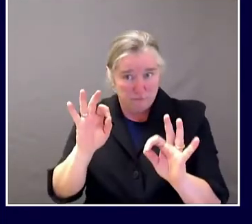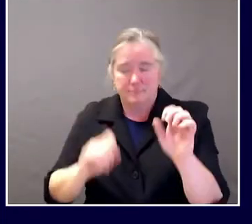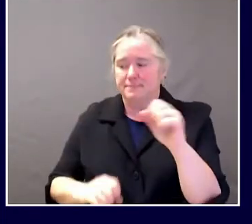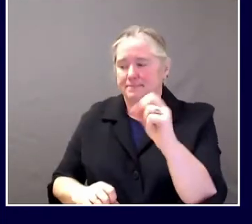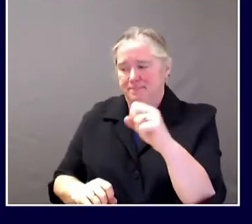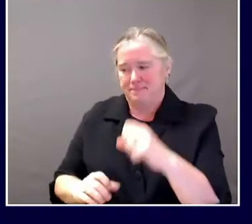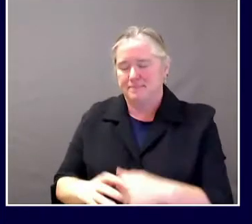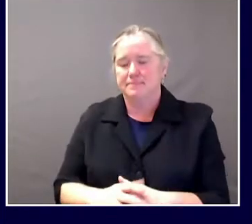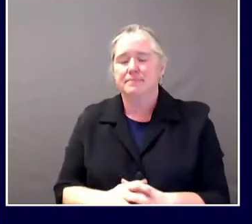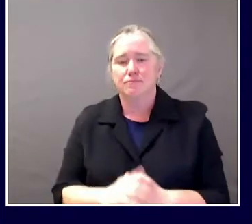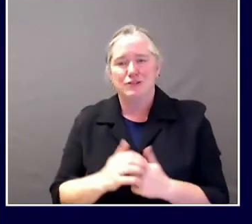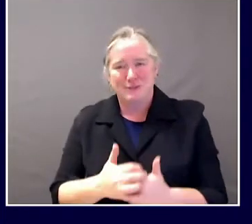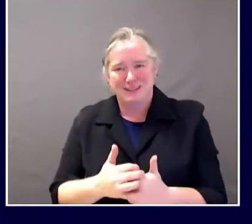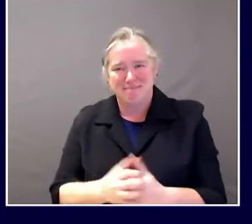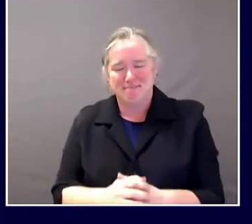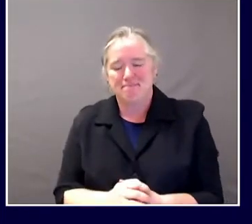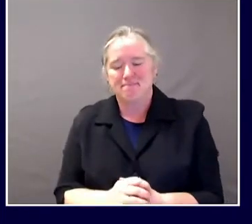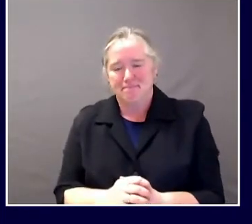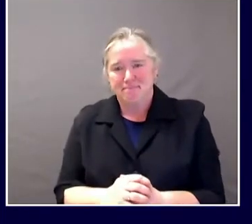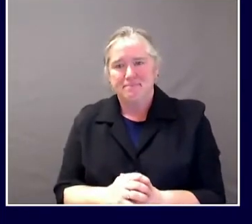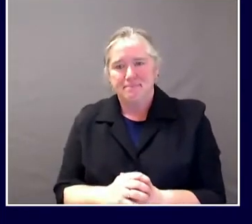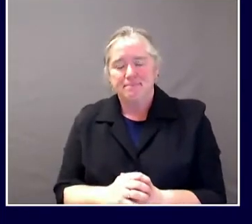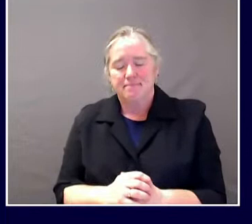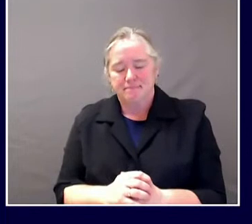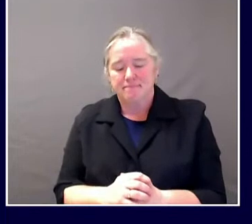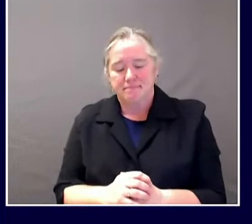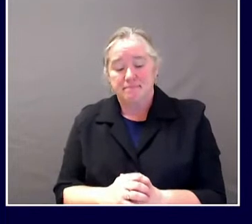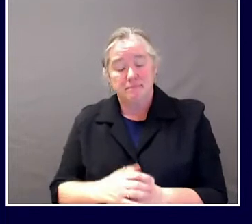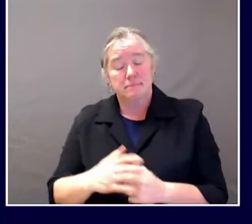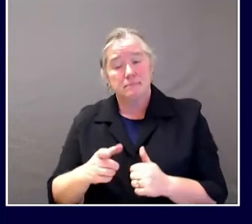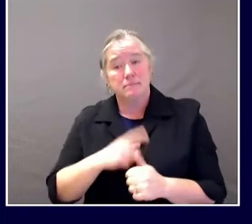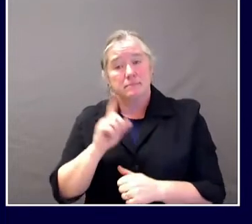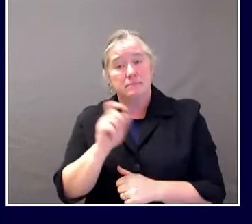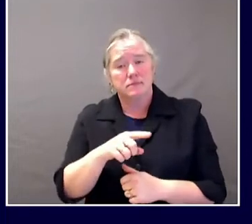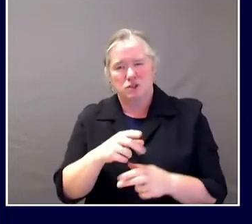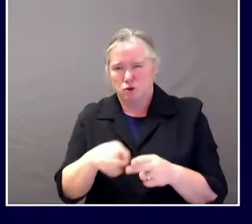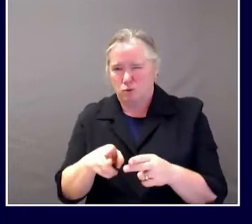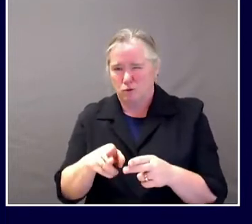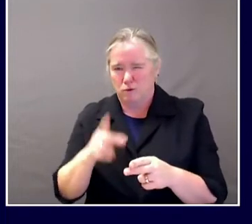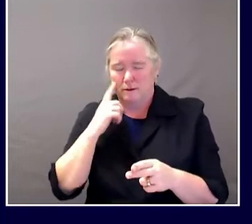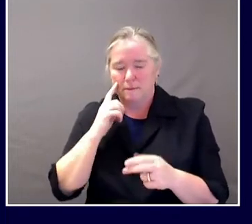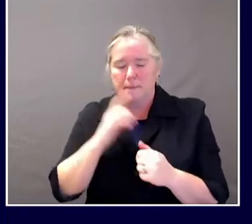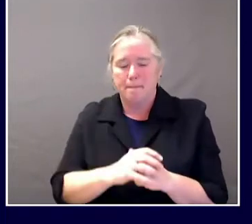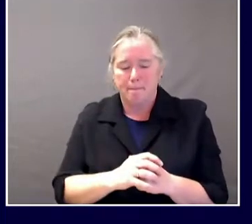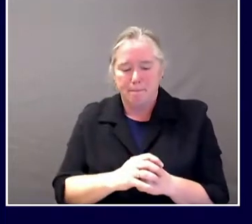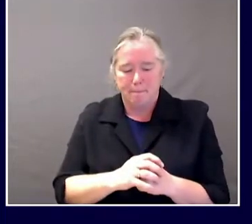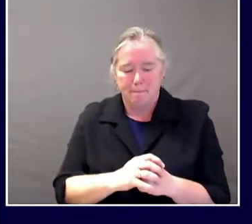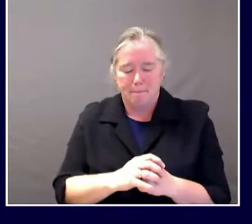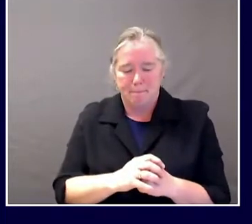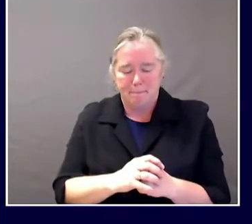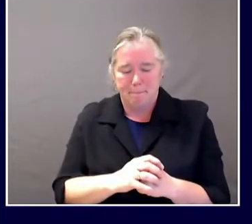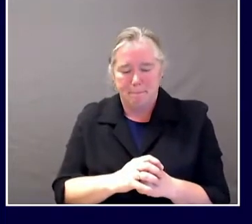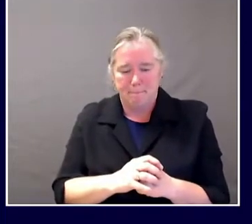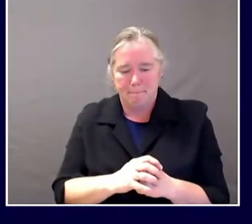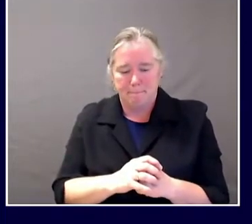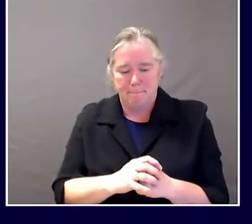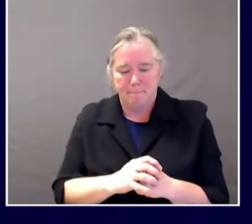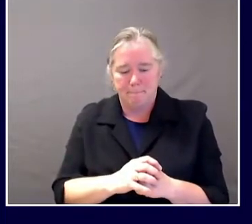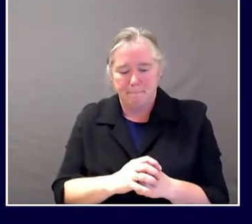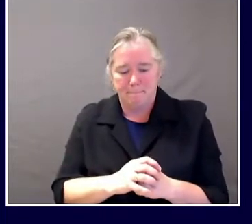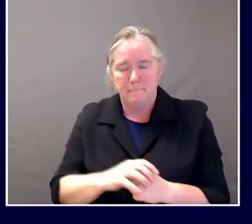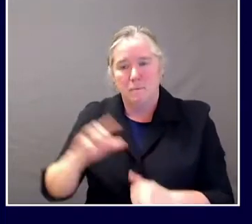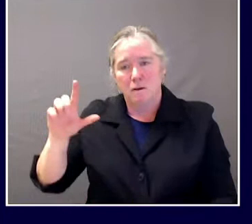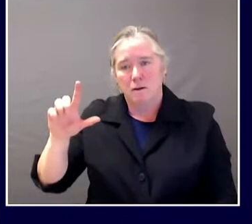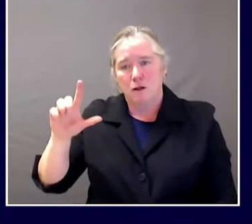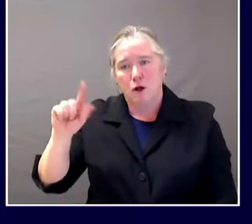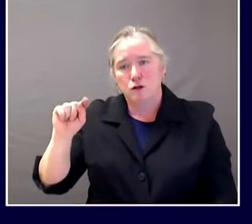Steve. Great. I guess first question, a short one, I think. Just do you have a status on the vaccination effort at